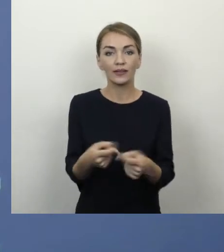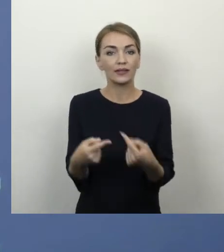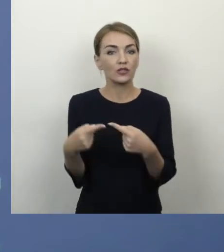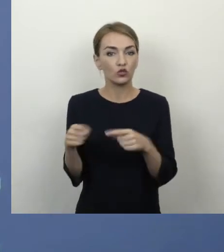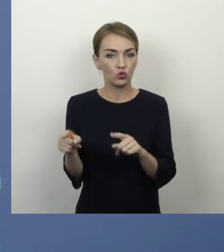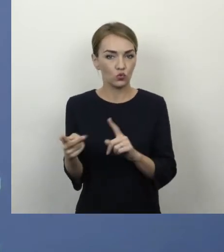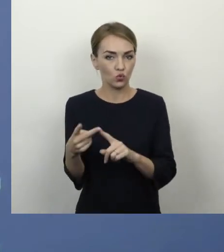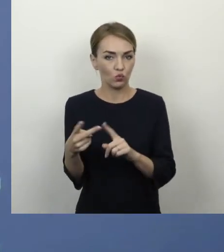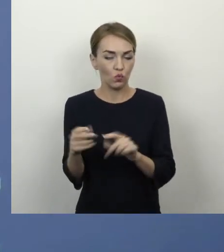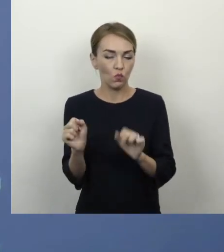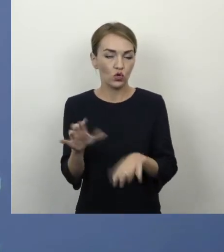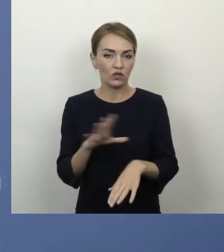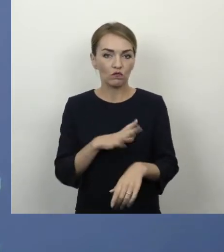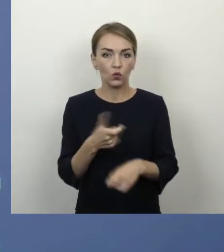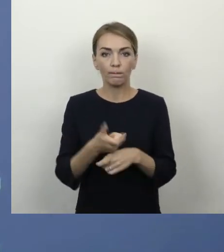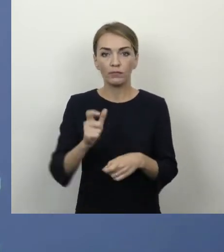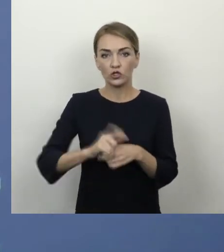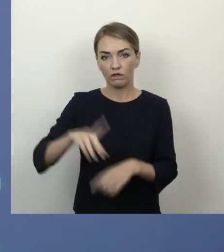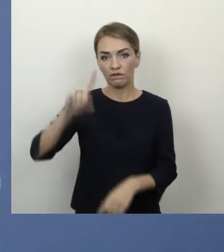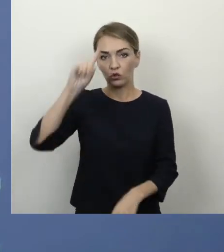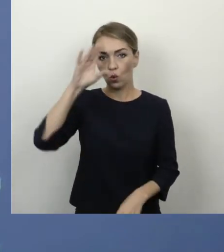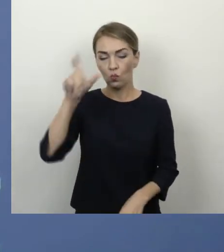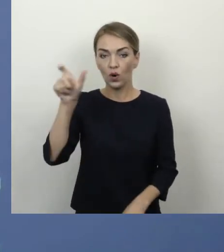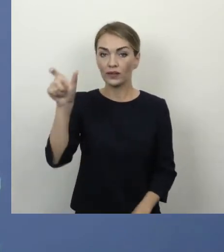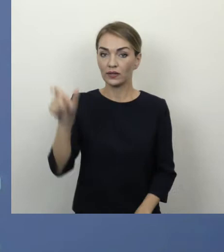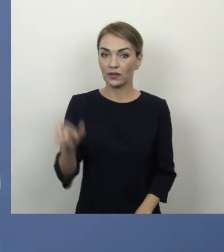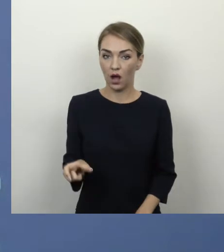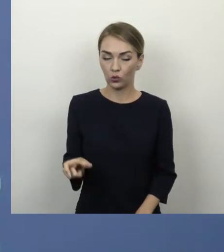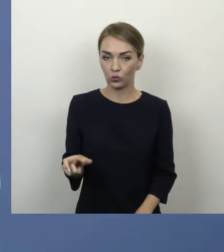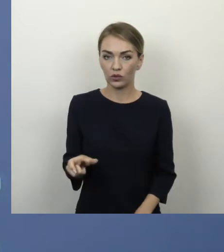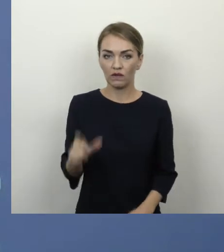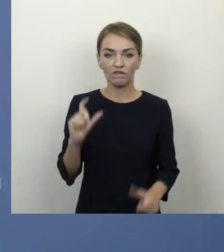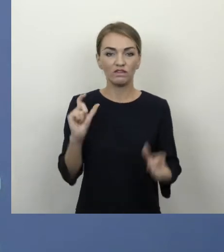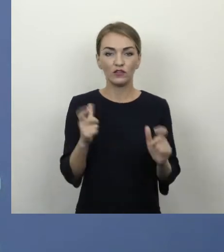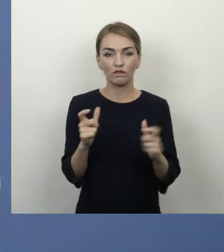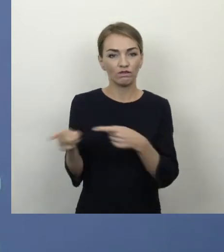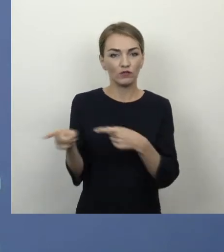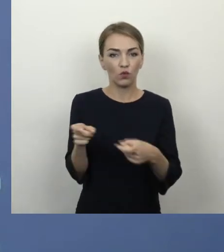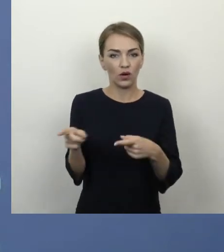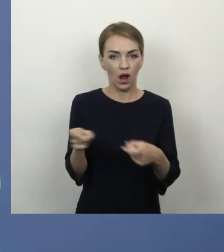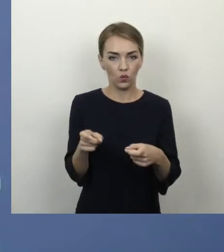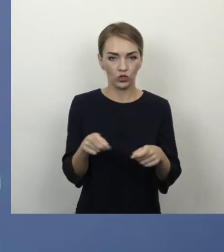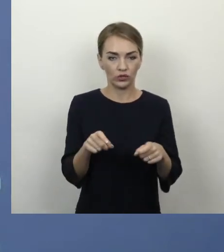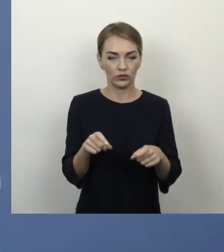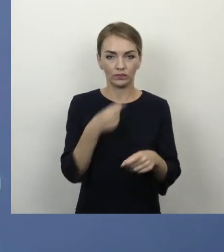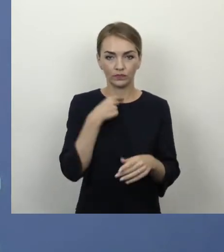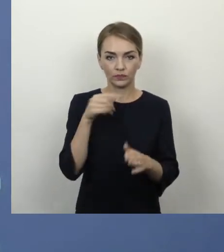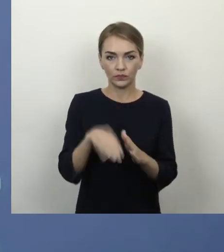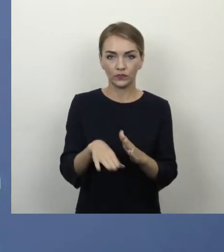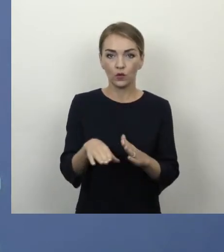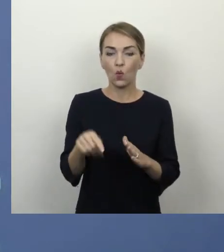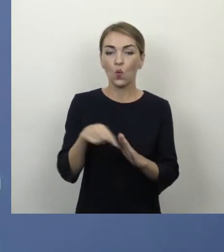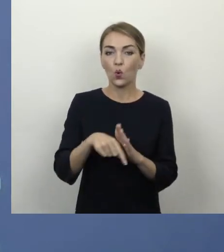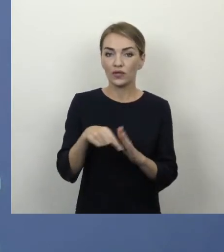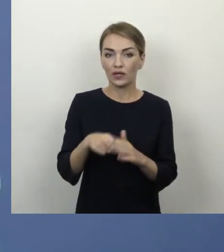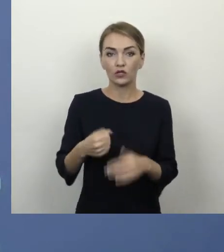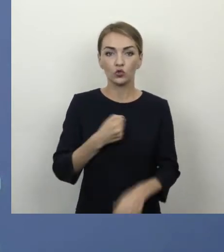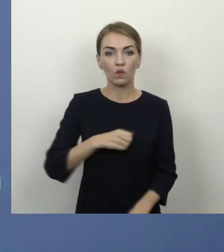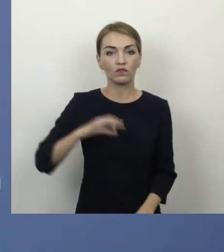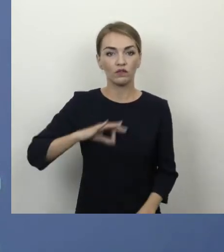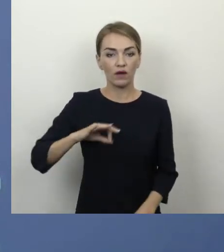often the purpose there is to prevent, to put obstacles to another, maybe more famous candidate